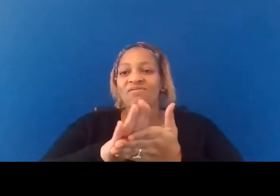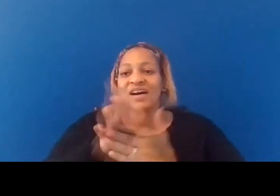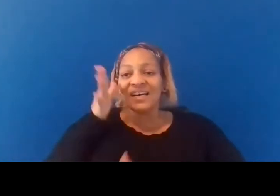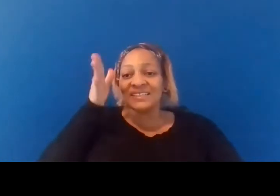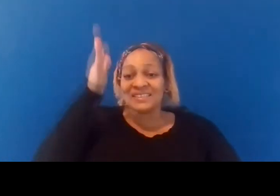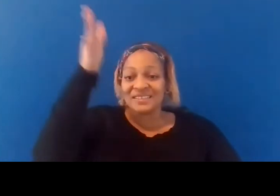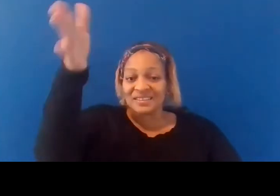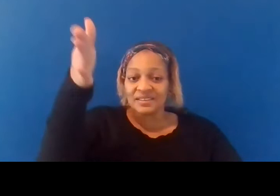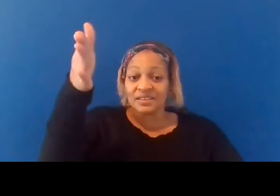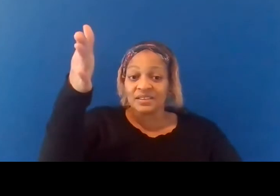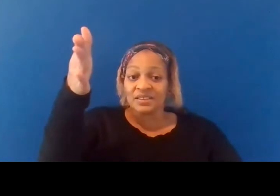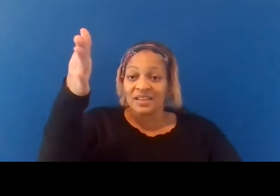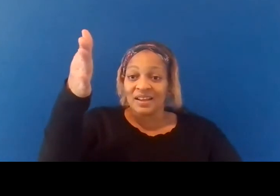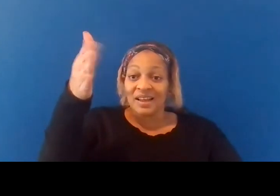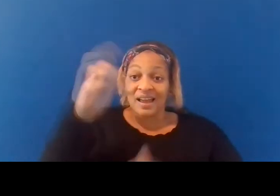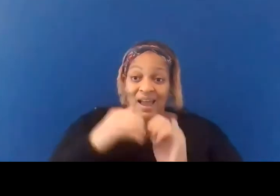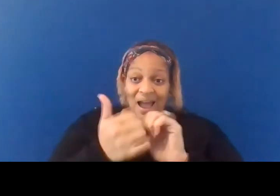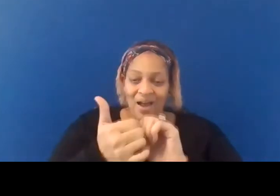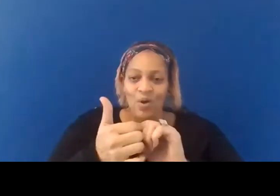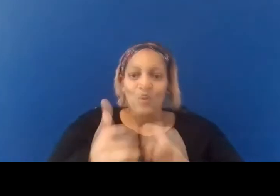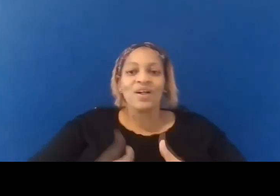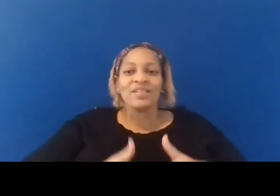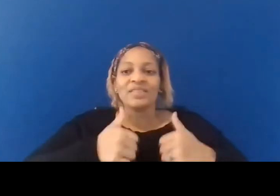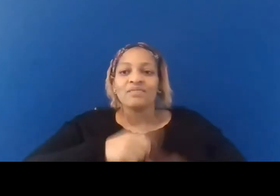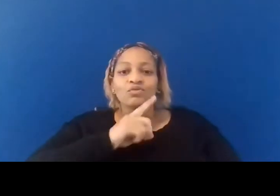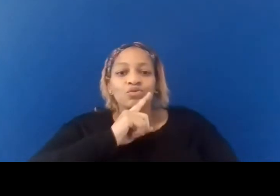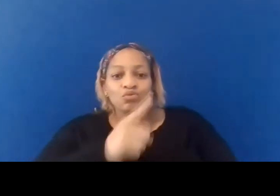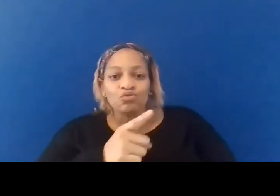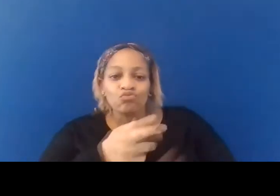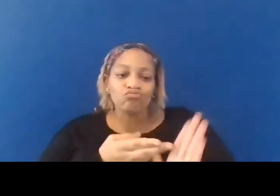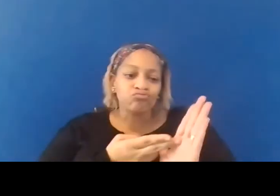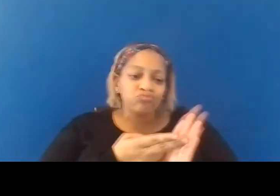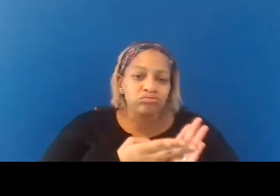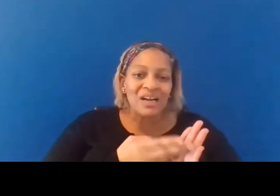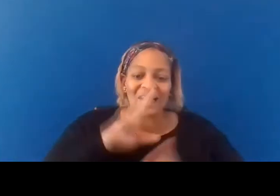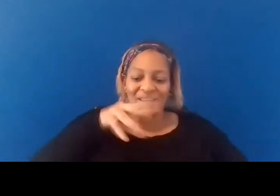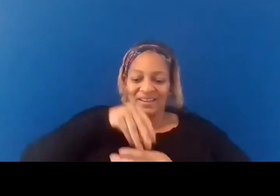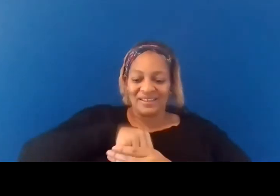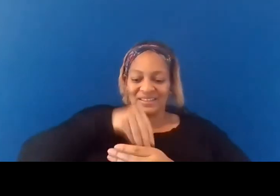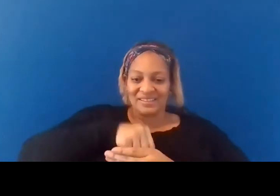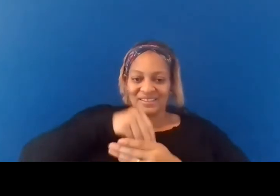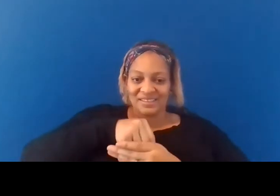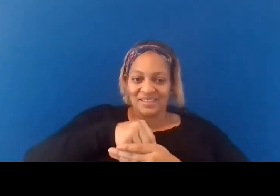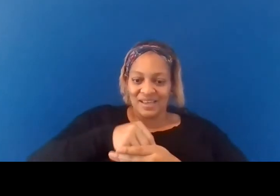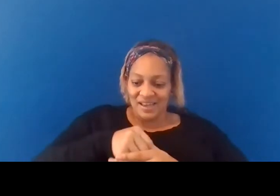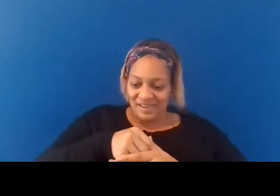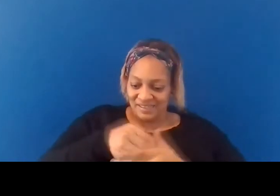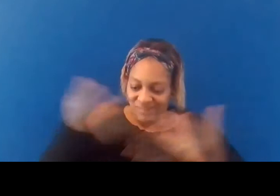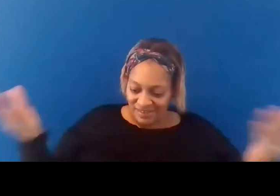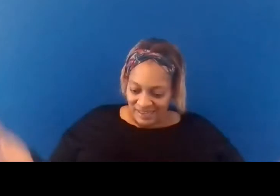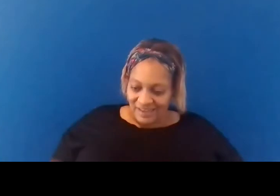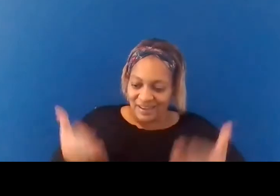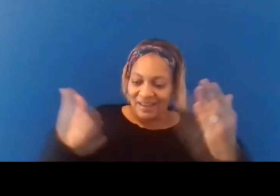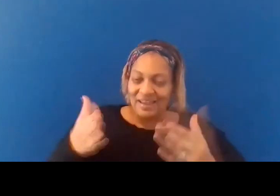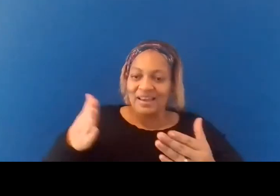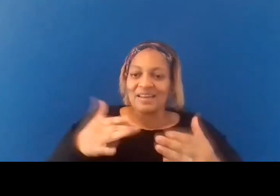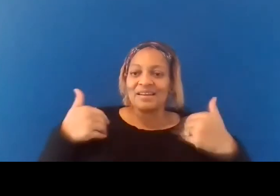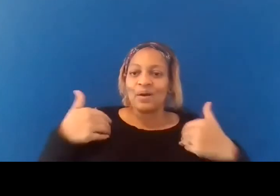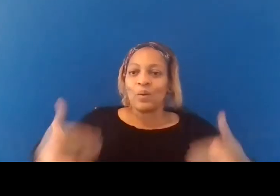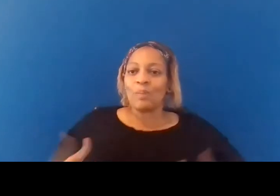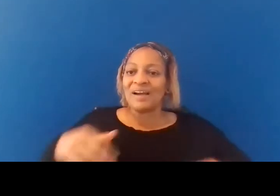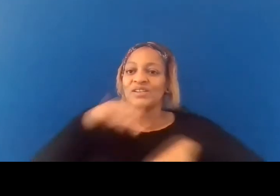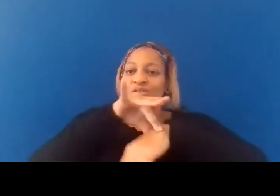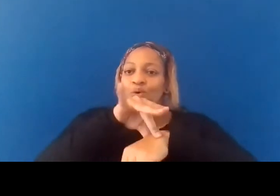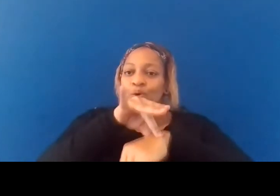by living the truth of our inner radiance while in our earthly bodies.